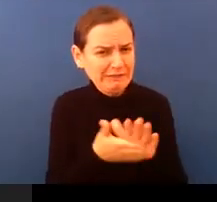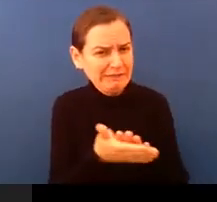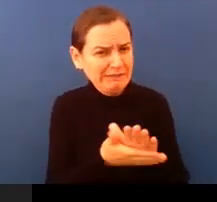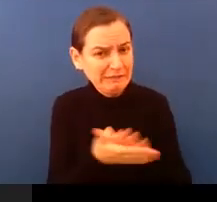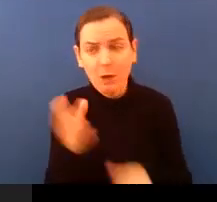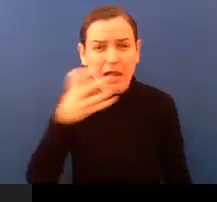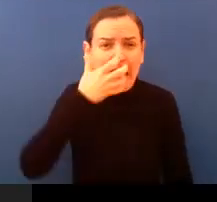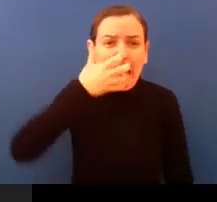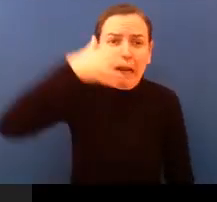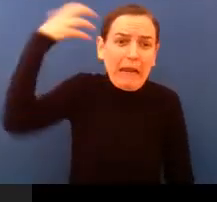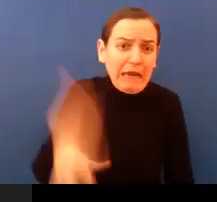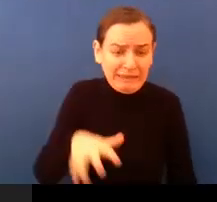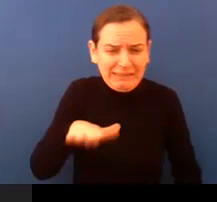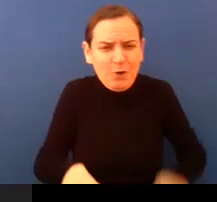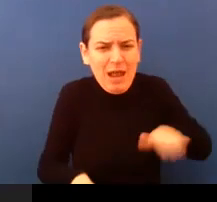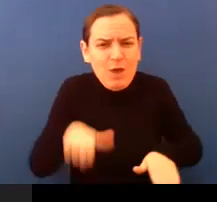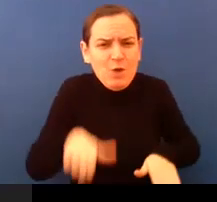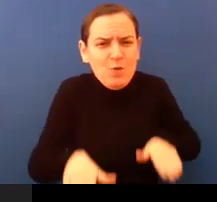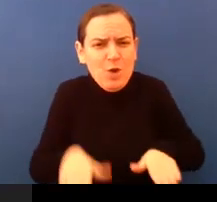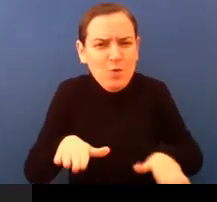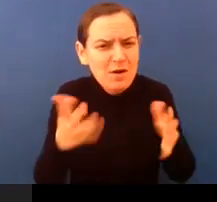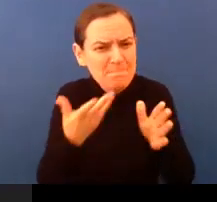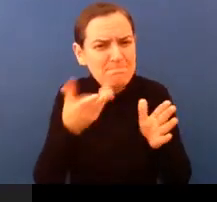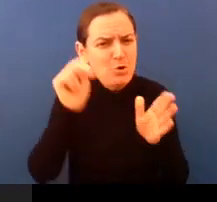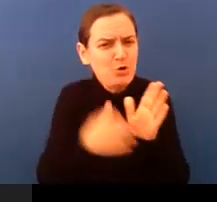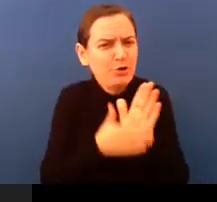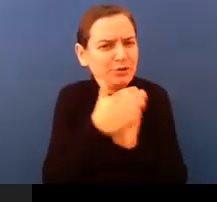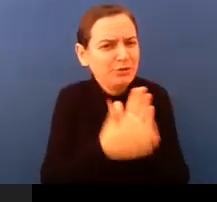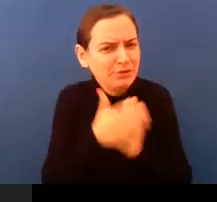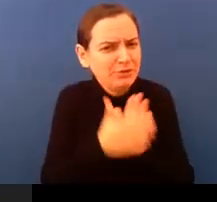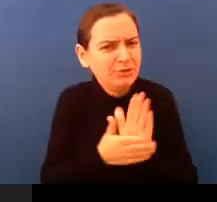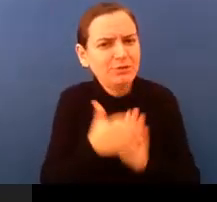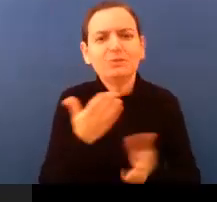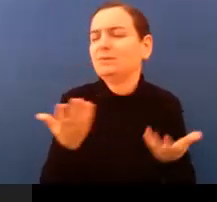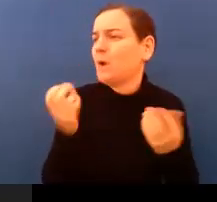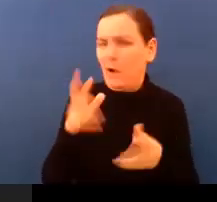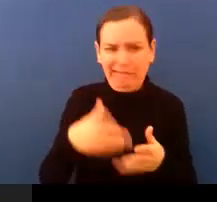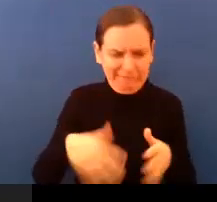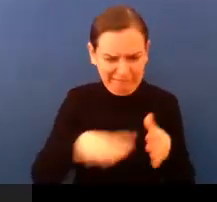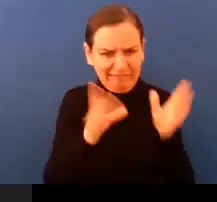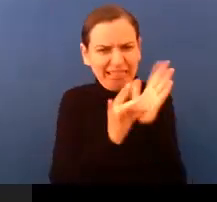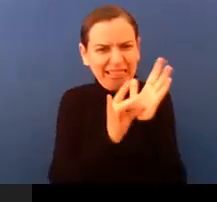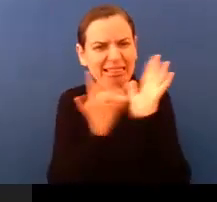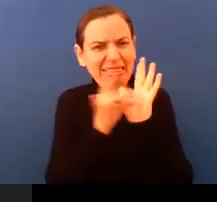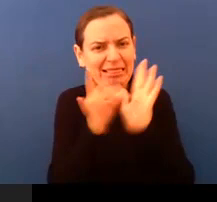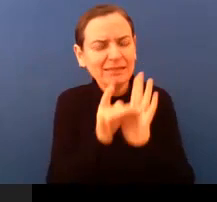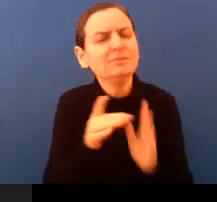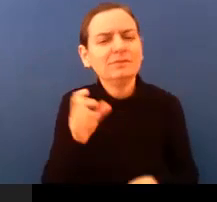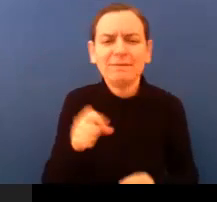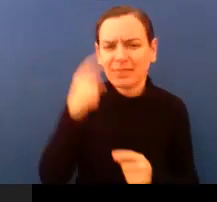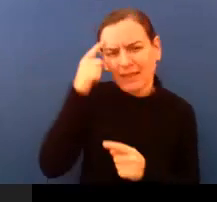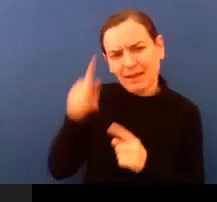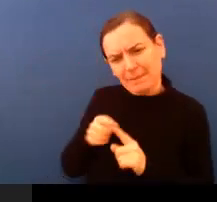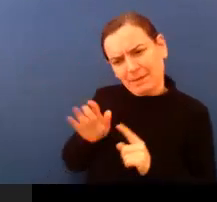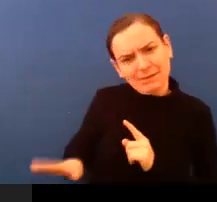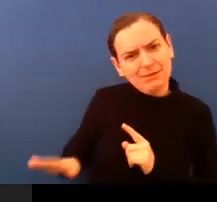stress. And this takes a while to learn. Some dogs, there's never a problem with stress, and other dogs, they have